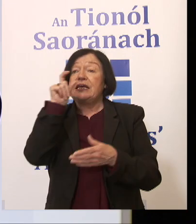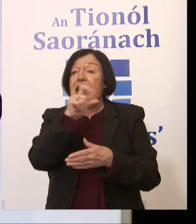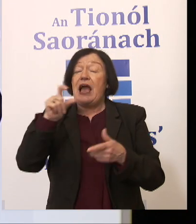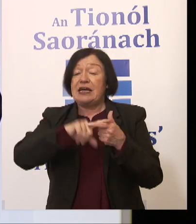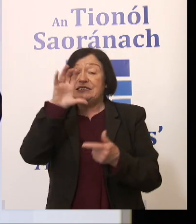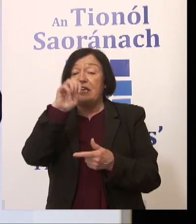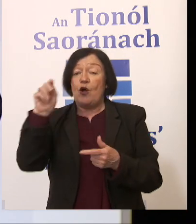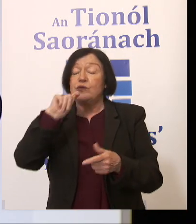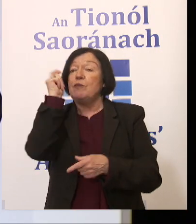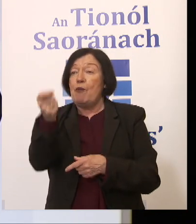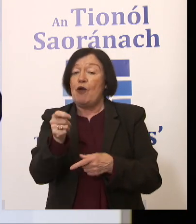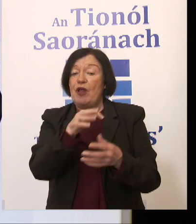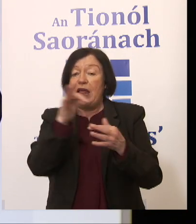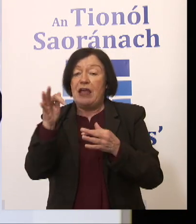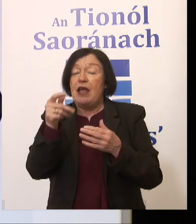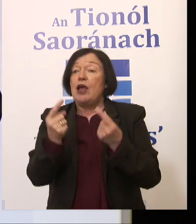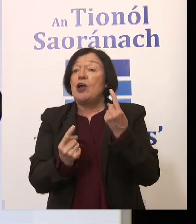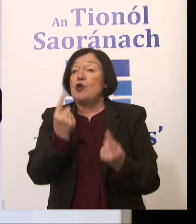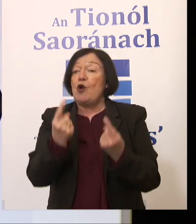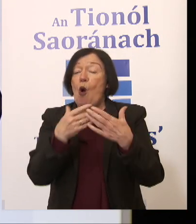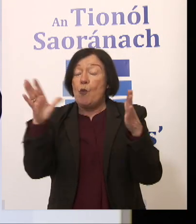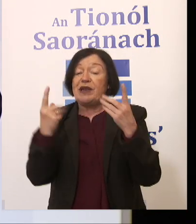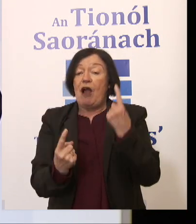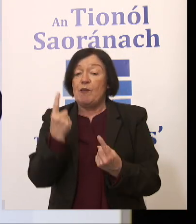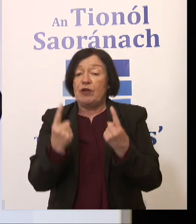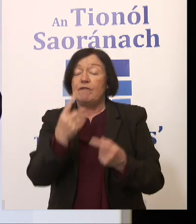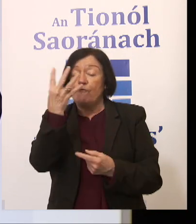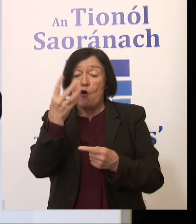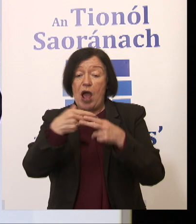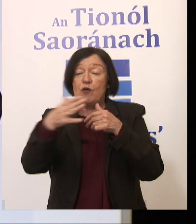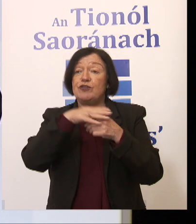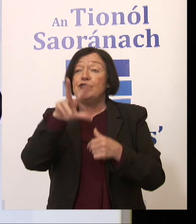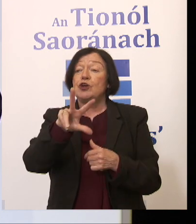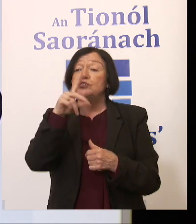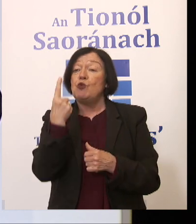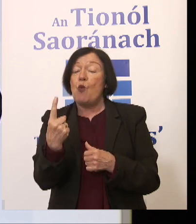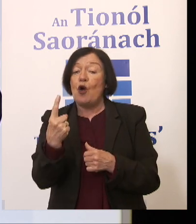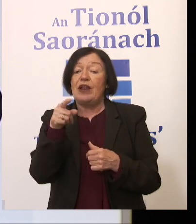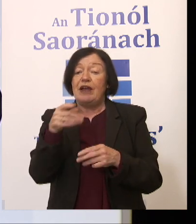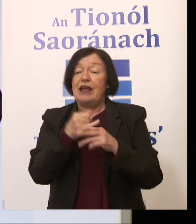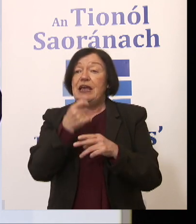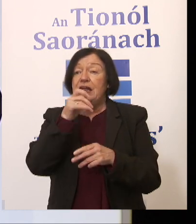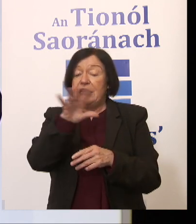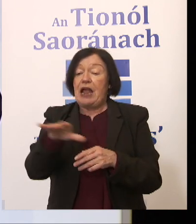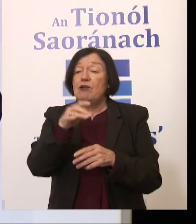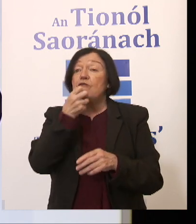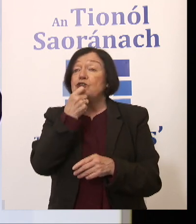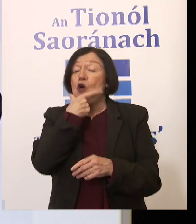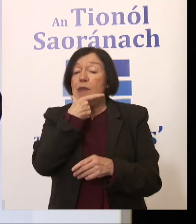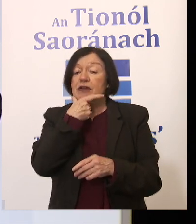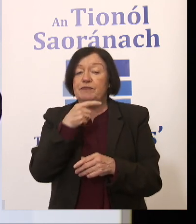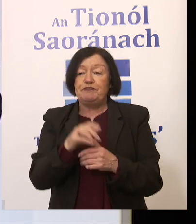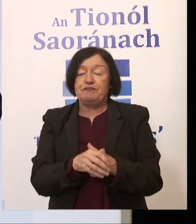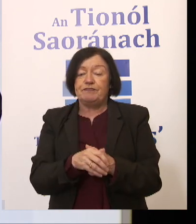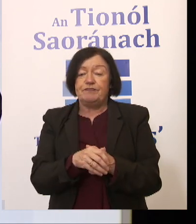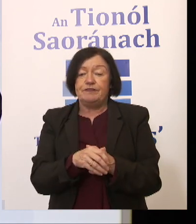who's appointed following an open competition. 4 of those 31 local authorities are in the county of Dublin. We know